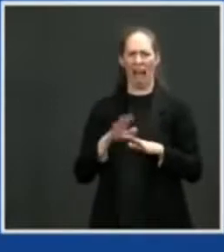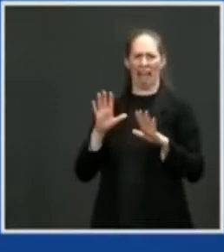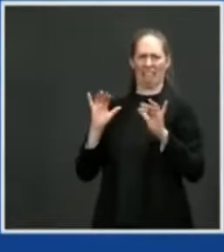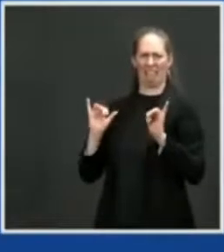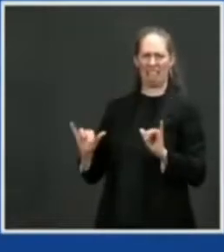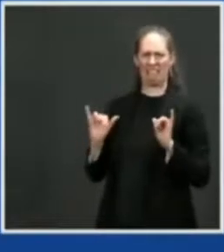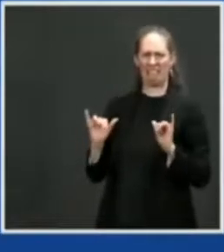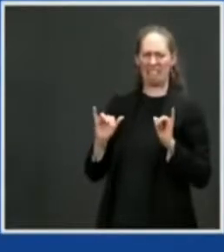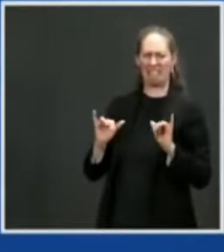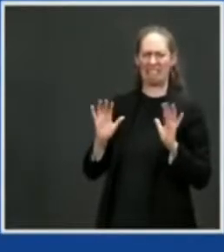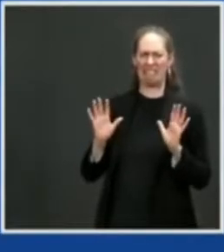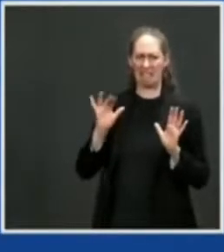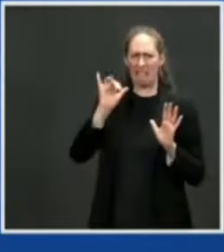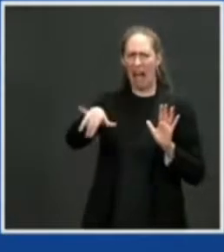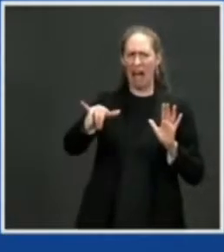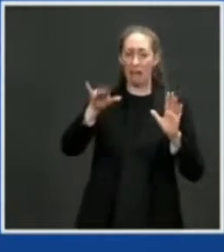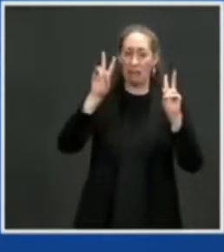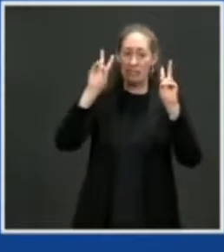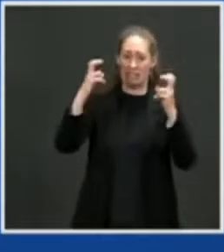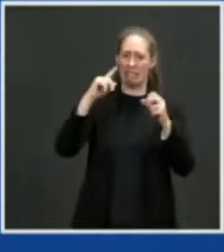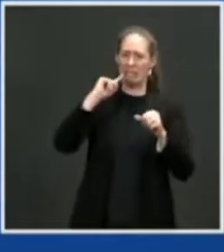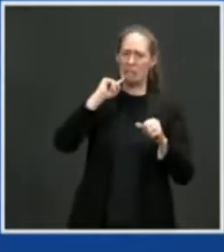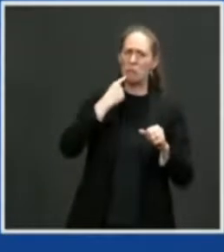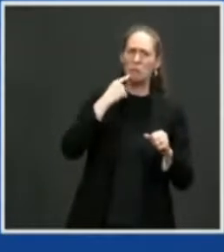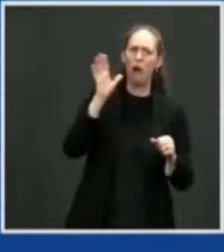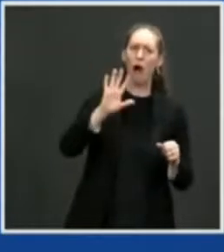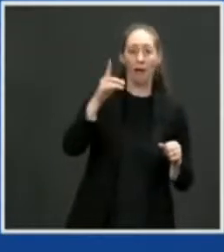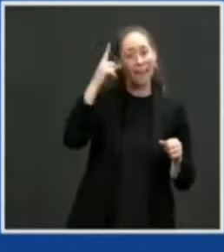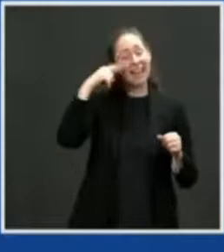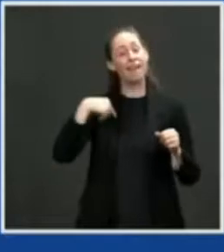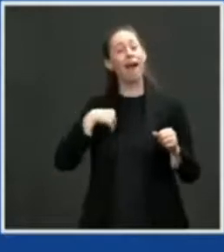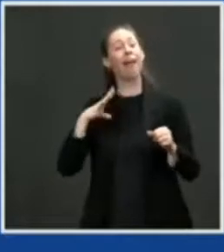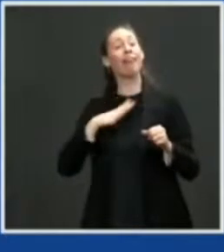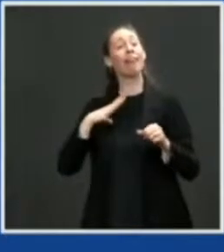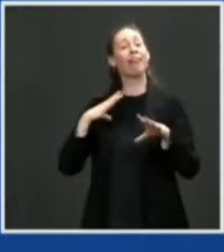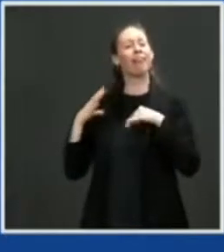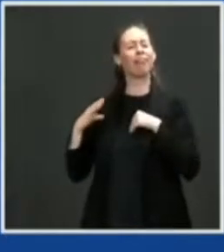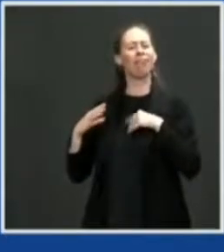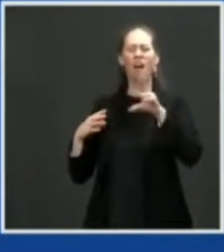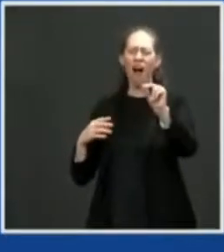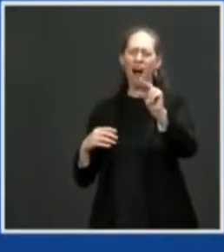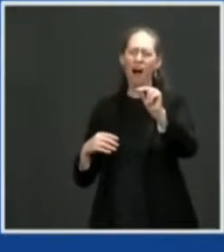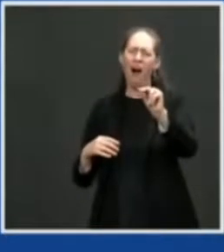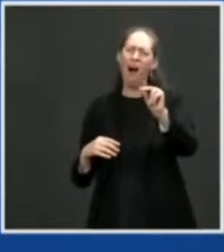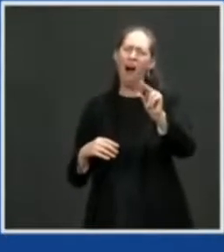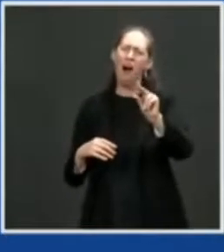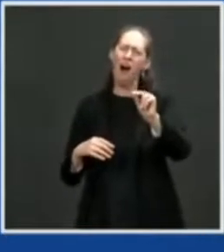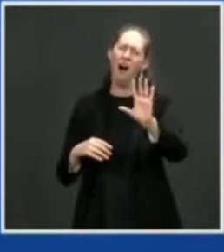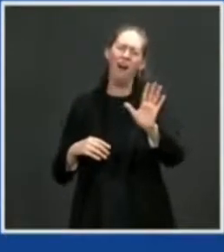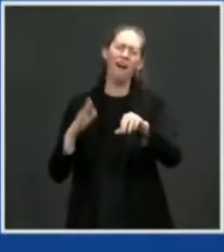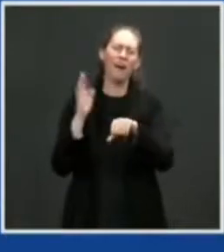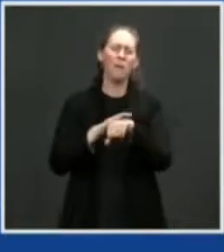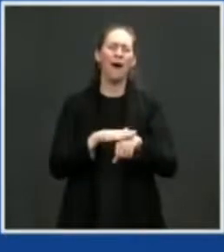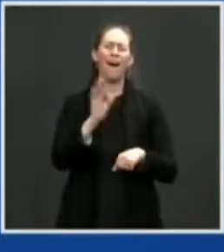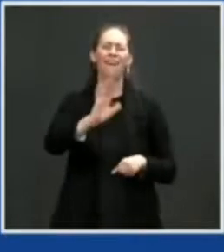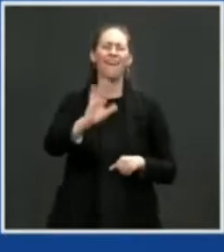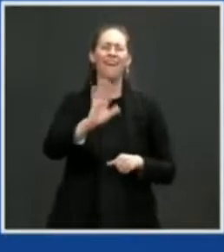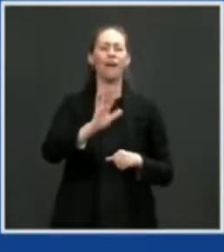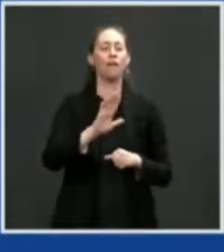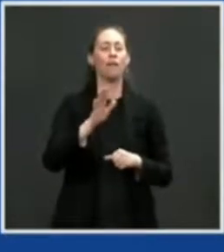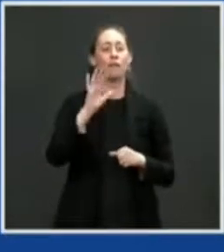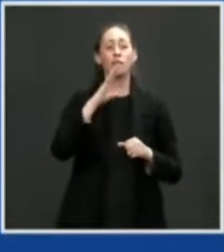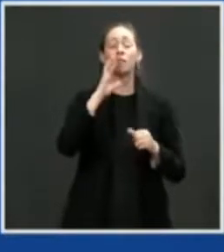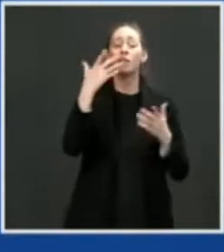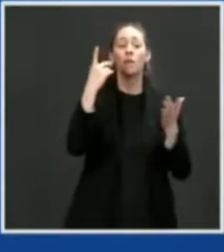I'm making a joke. I'm Joe That's Biden. why we're gonna be moving 1,000 of those kids out quickly. That's why I got Fort Bliss opened